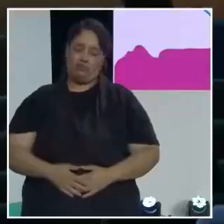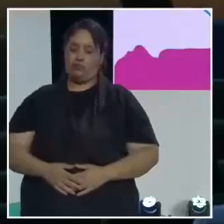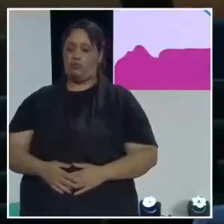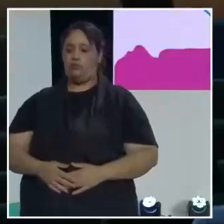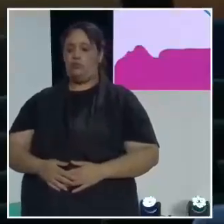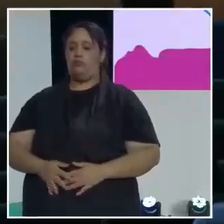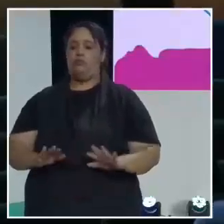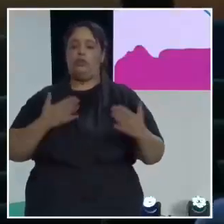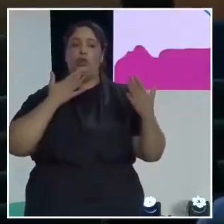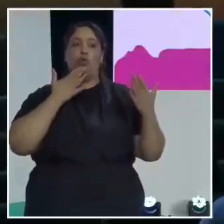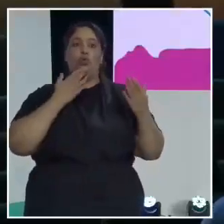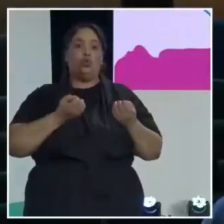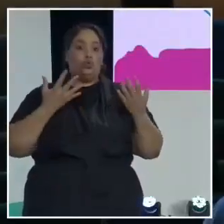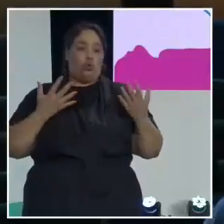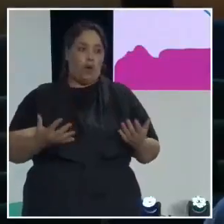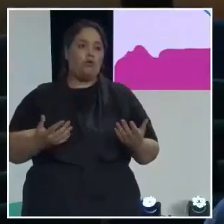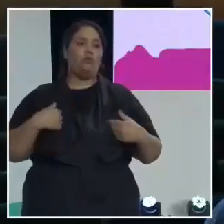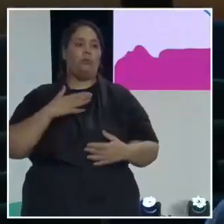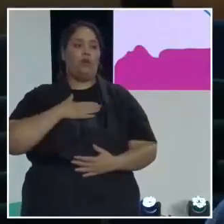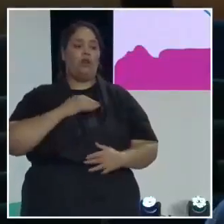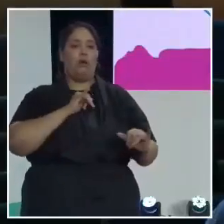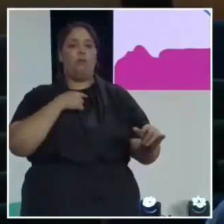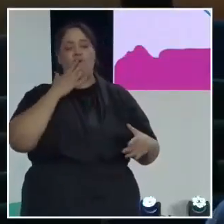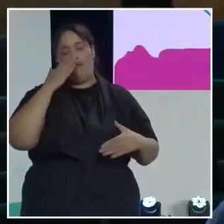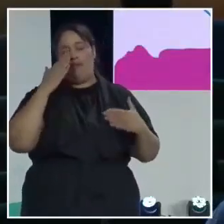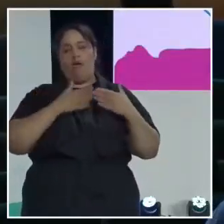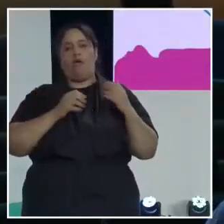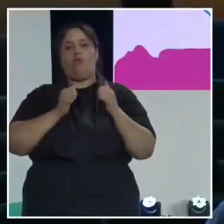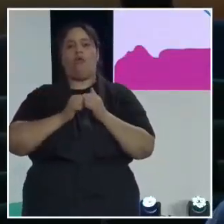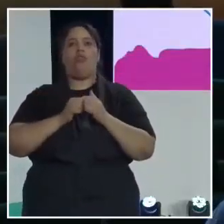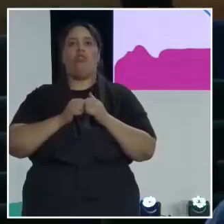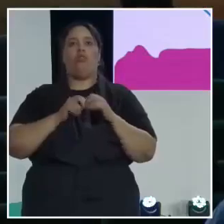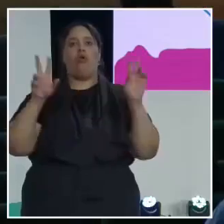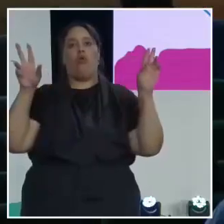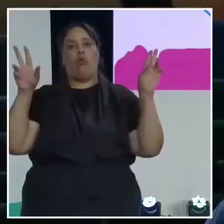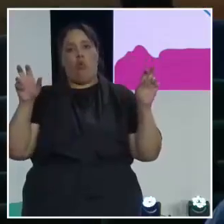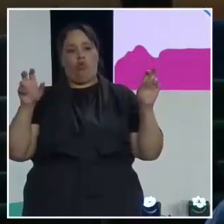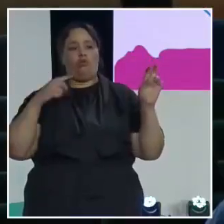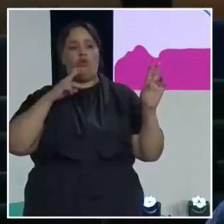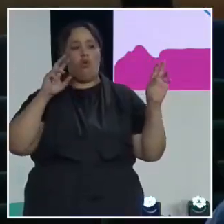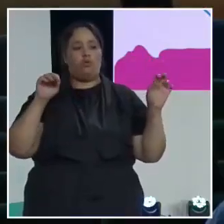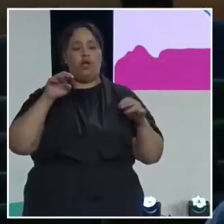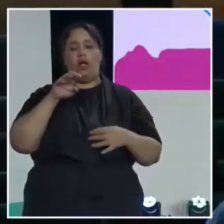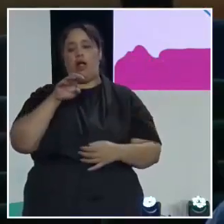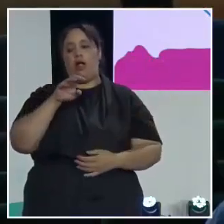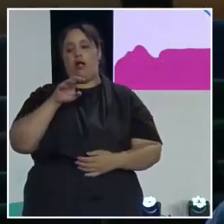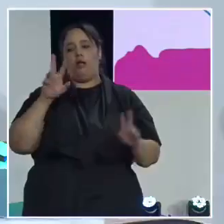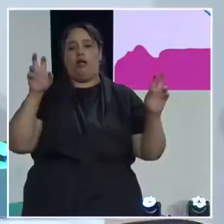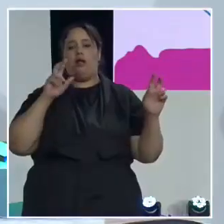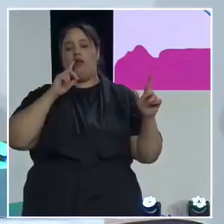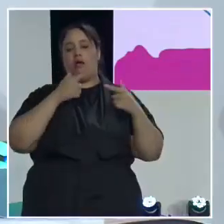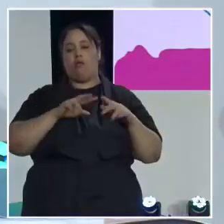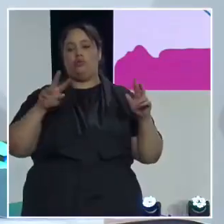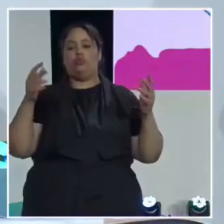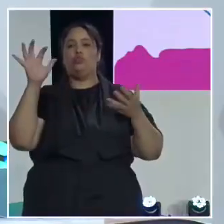Thank you so much. I love that. I'm going to end with an Igbo quote, which says, "Mbelede kaja madike." It's during